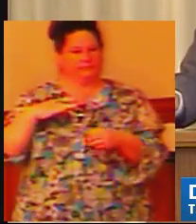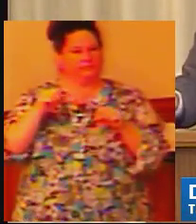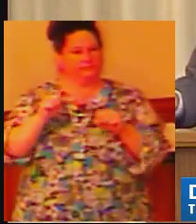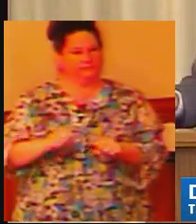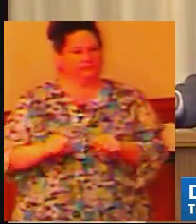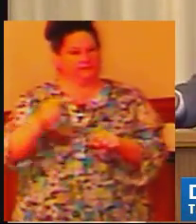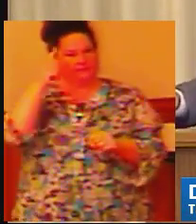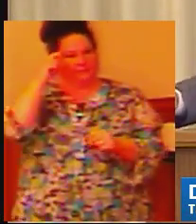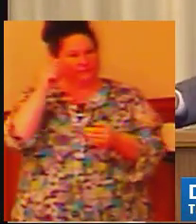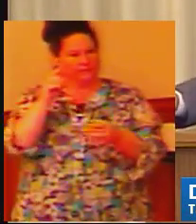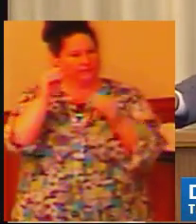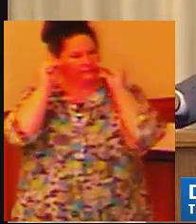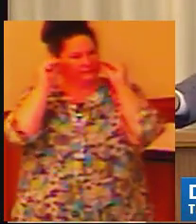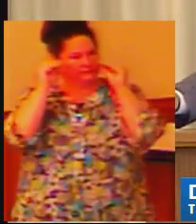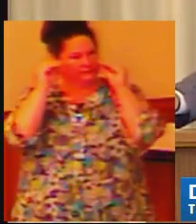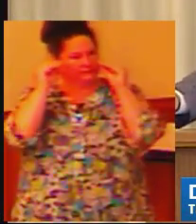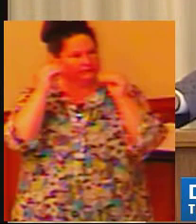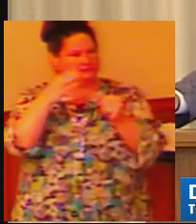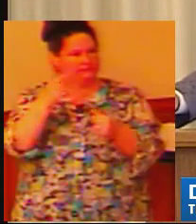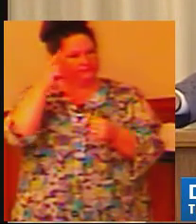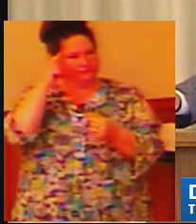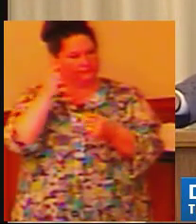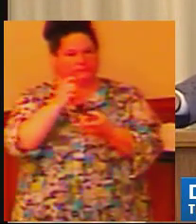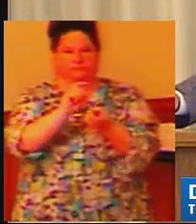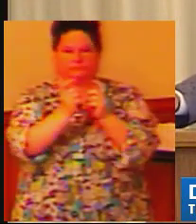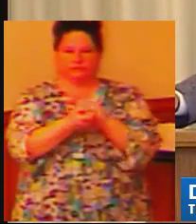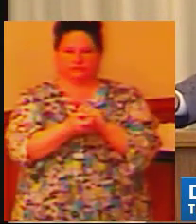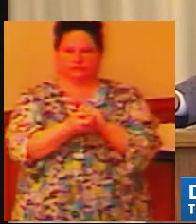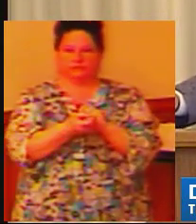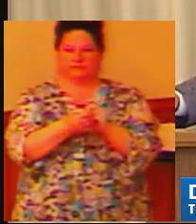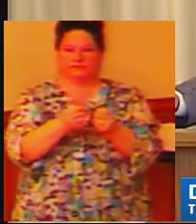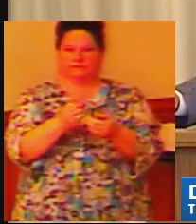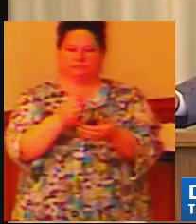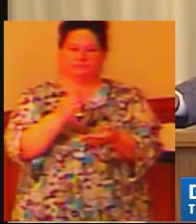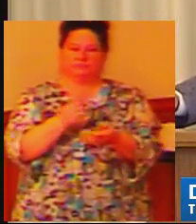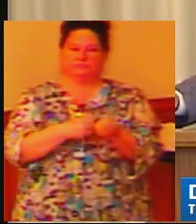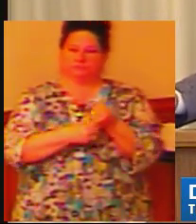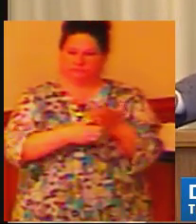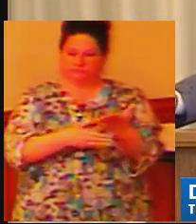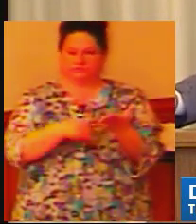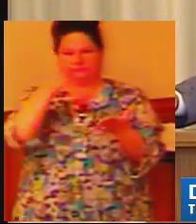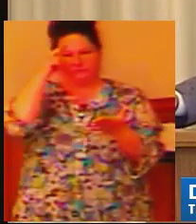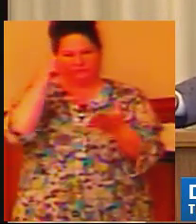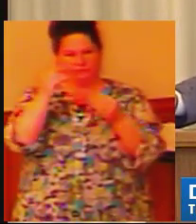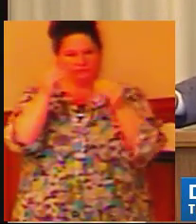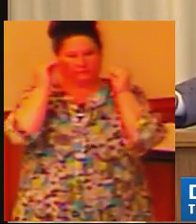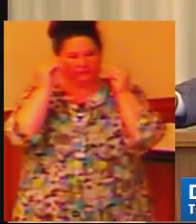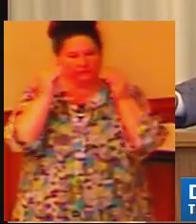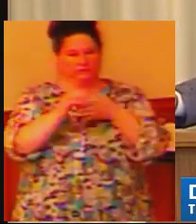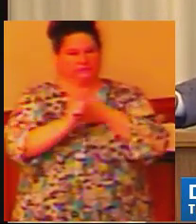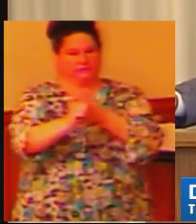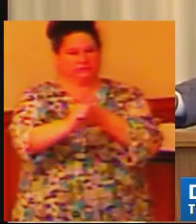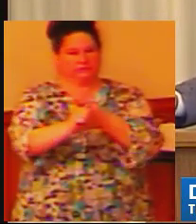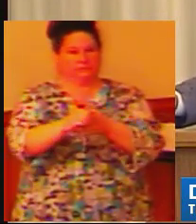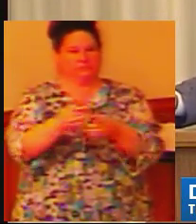for doctrine, for reproof, for correction, for instruction in